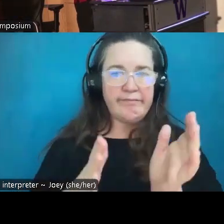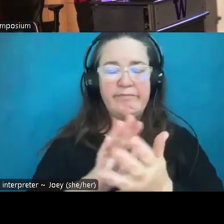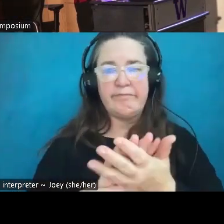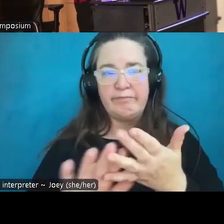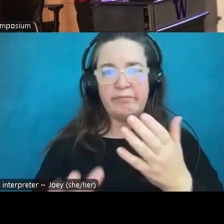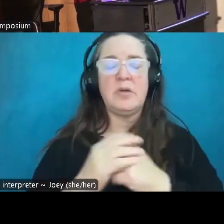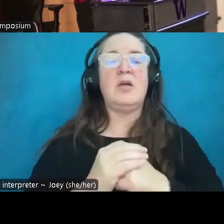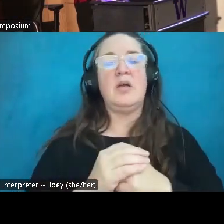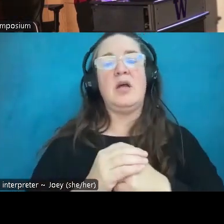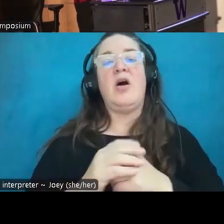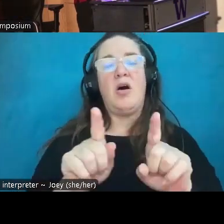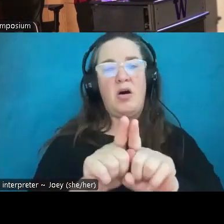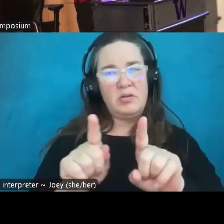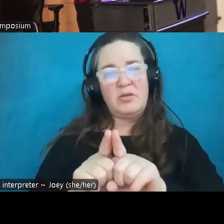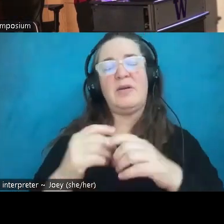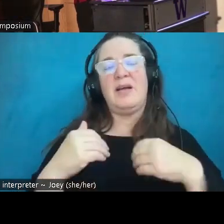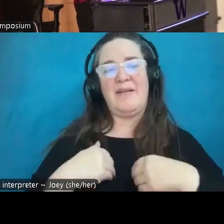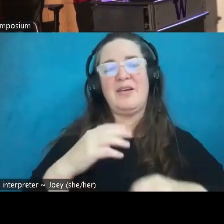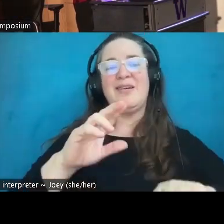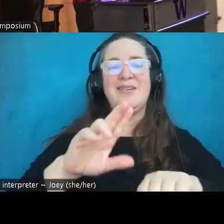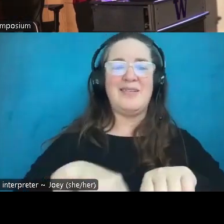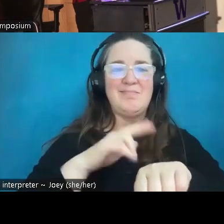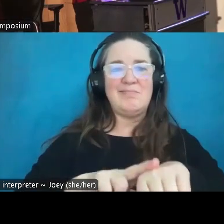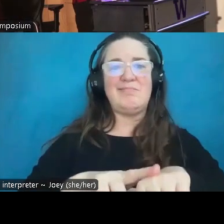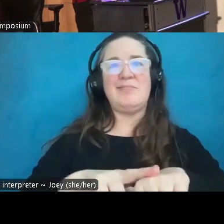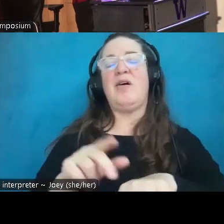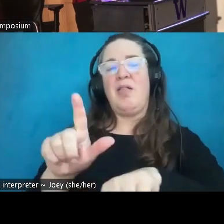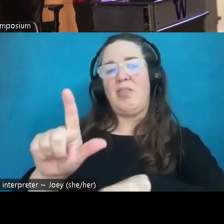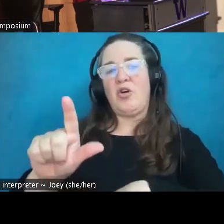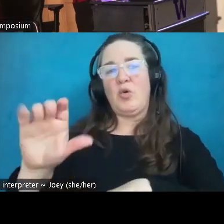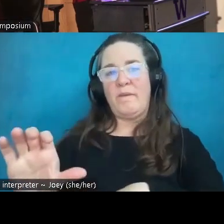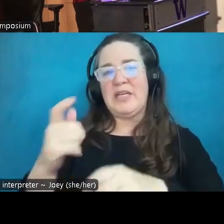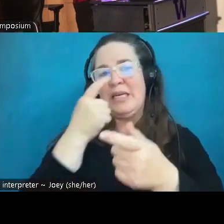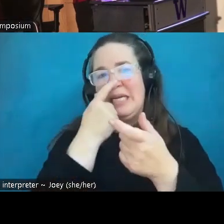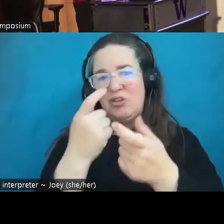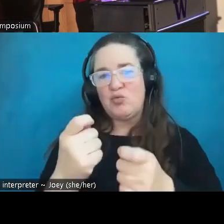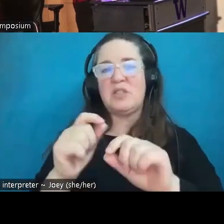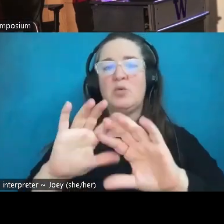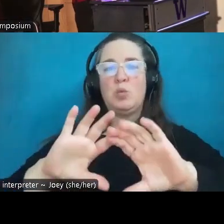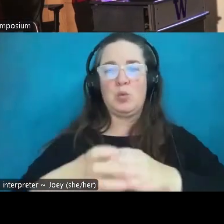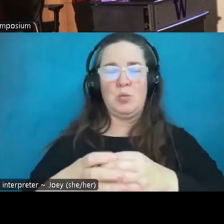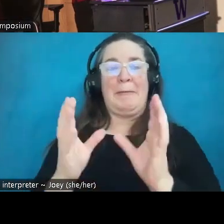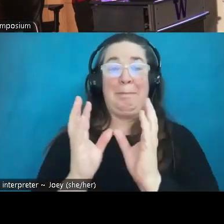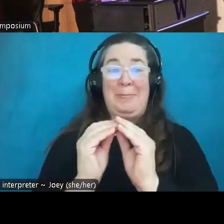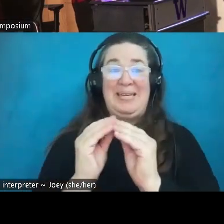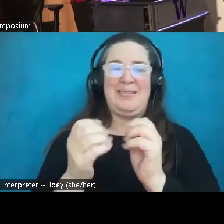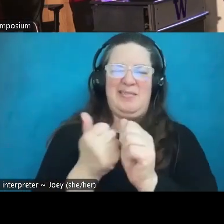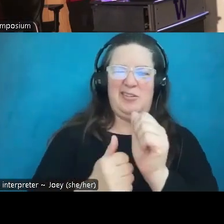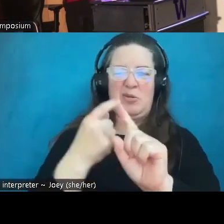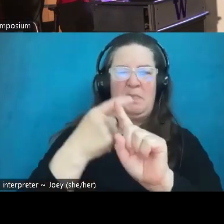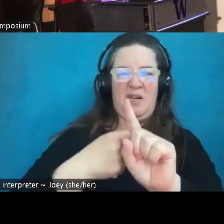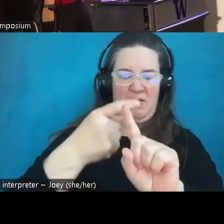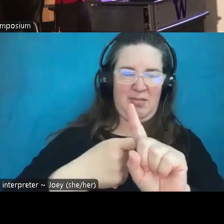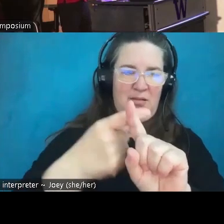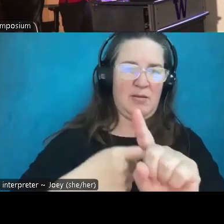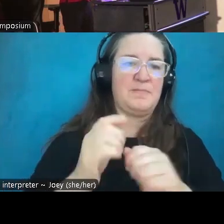long COVID interest group meetings monthly. So let's go to the next question. Did anyone in the audience have?